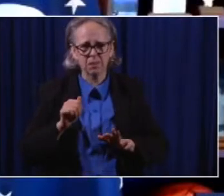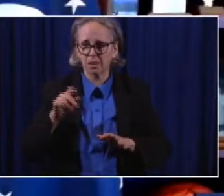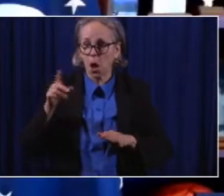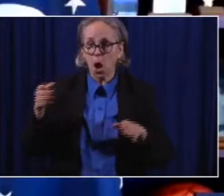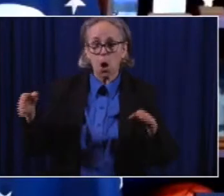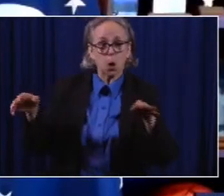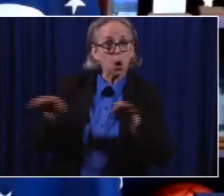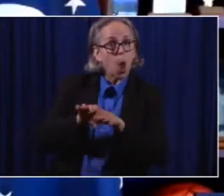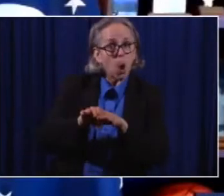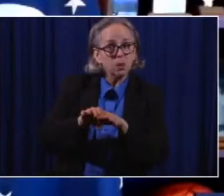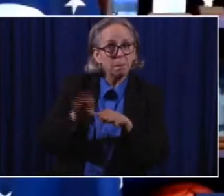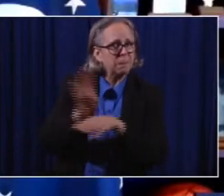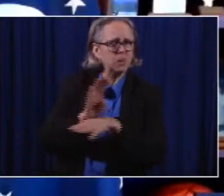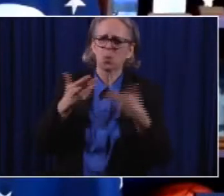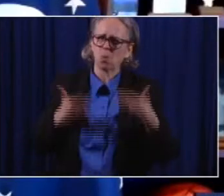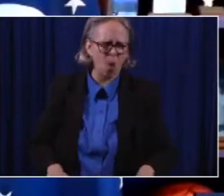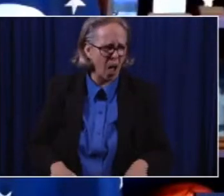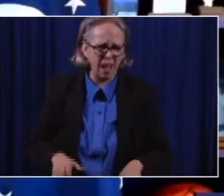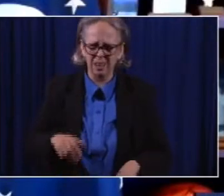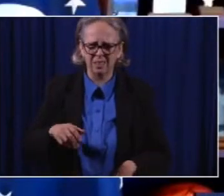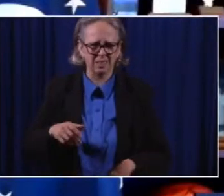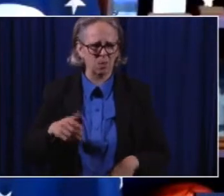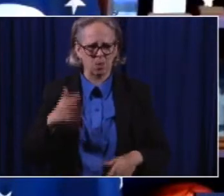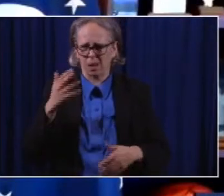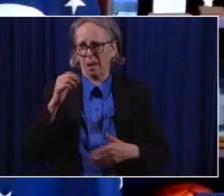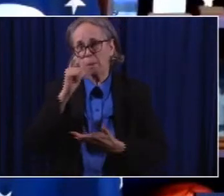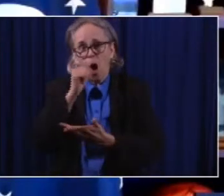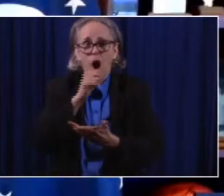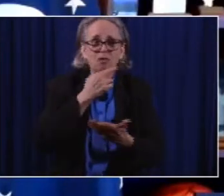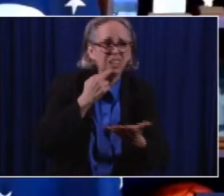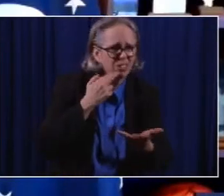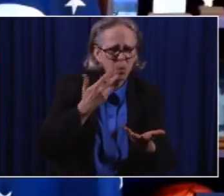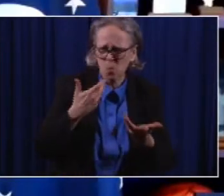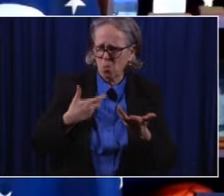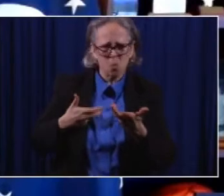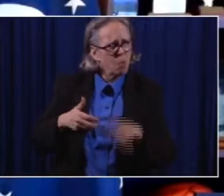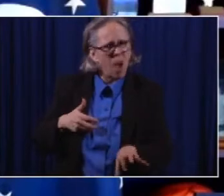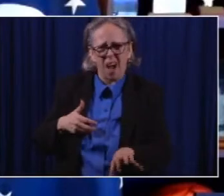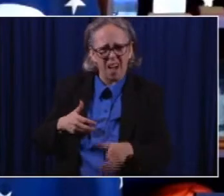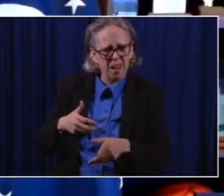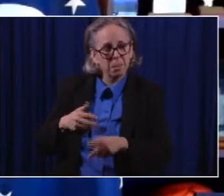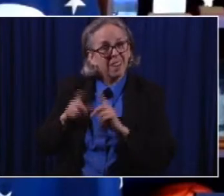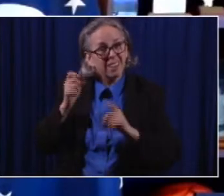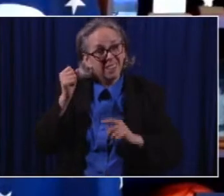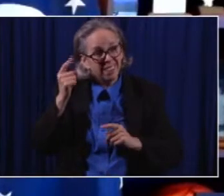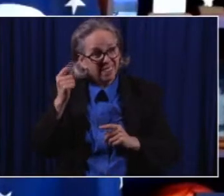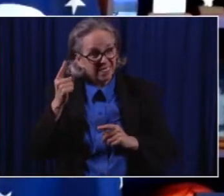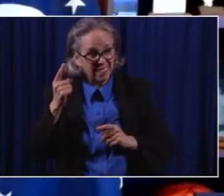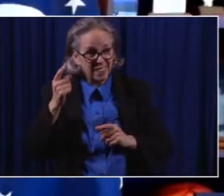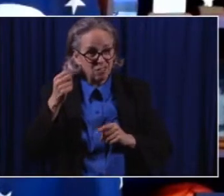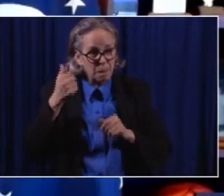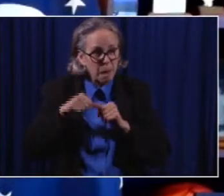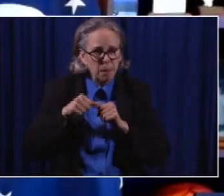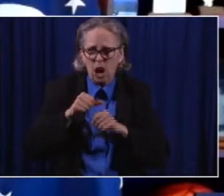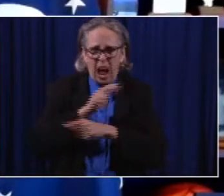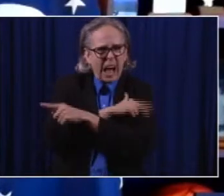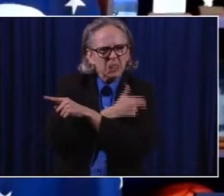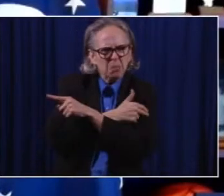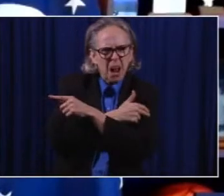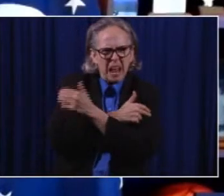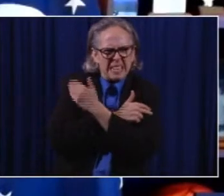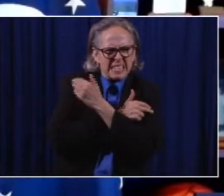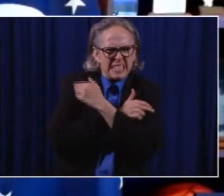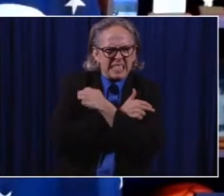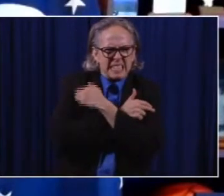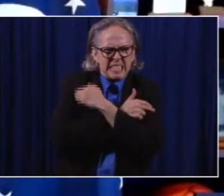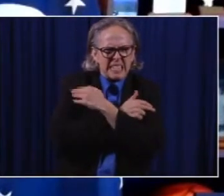we have to recognize the reality of what our healthcare professionals are facing and the implications to people's health and livelihoods,